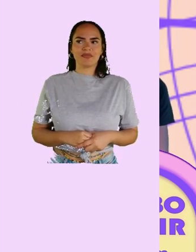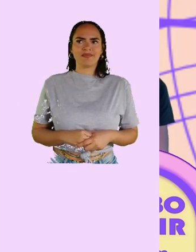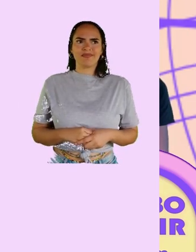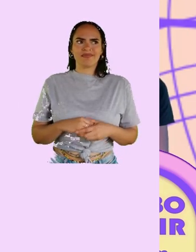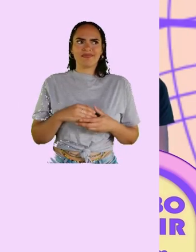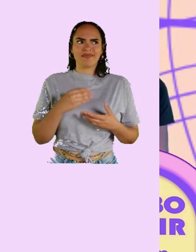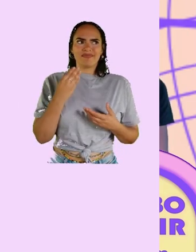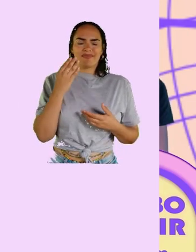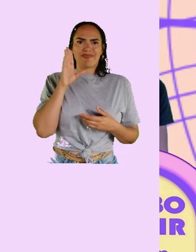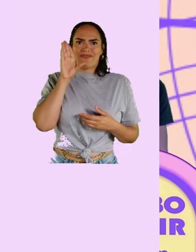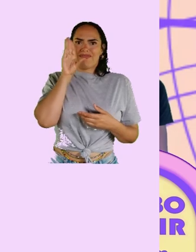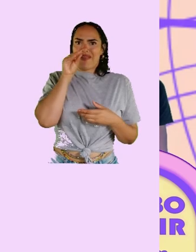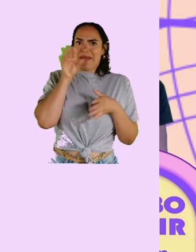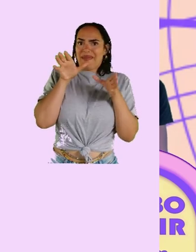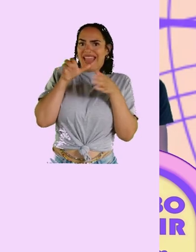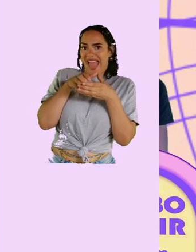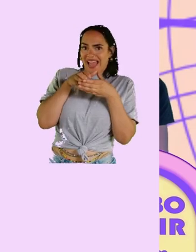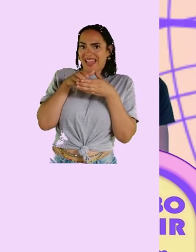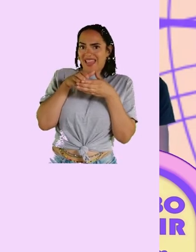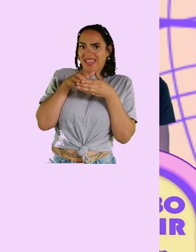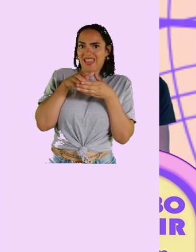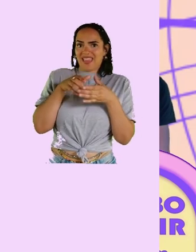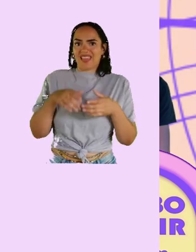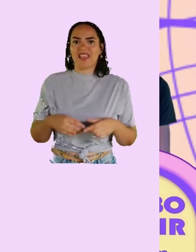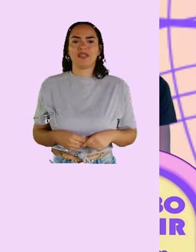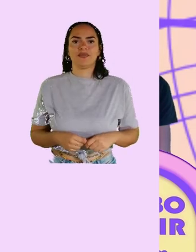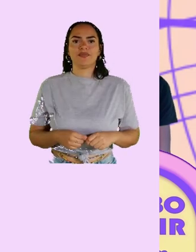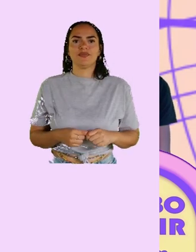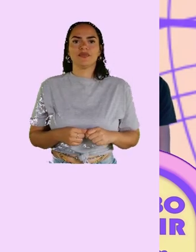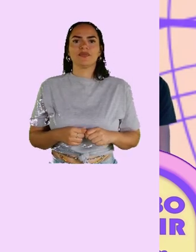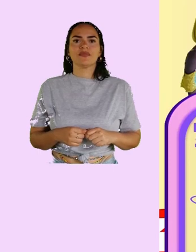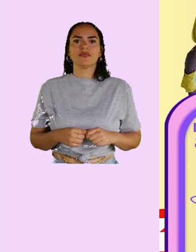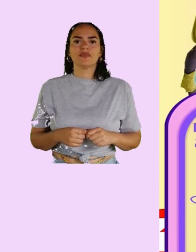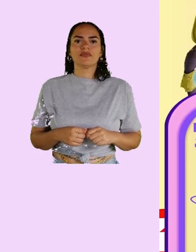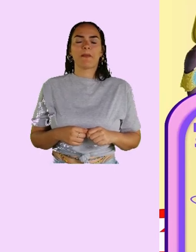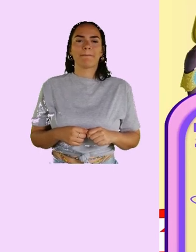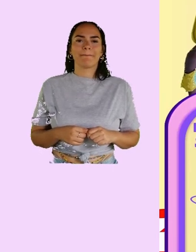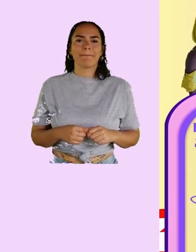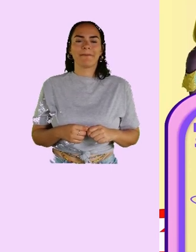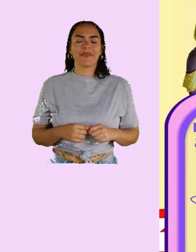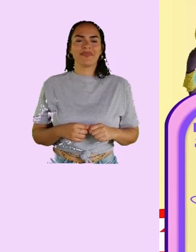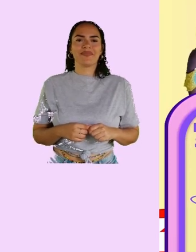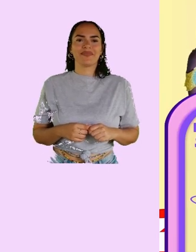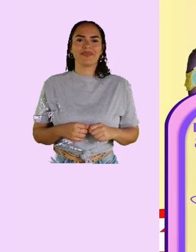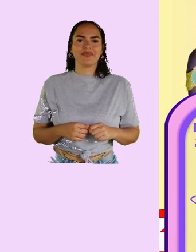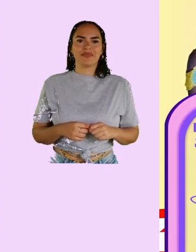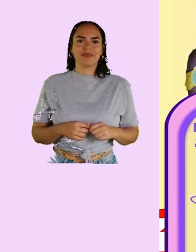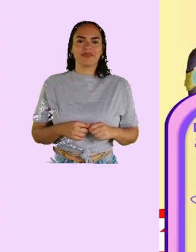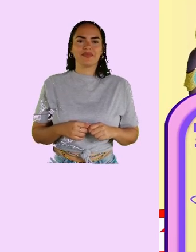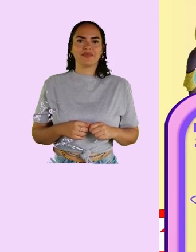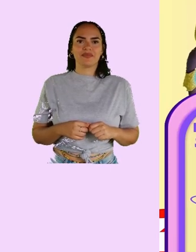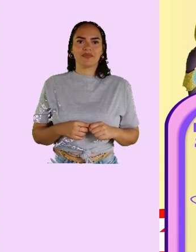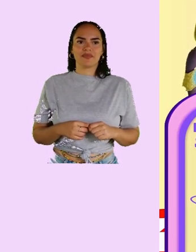flamingos? Flamingang. The average Samiir said polycule. For those at home, the true answer